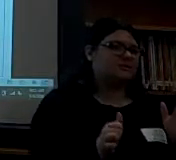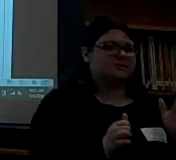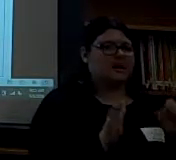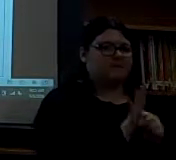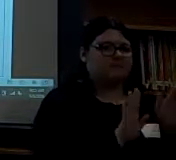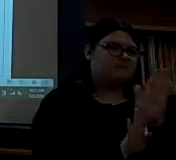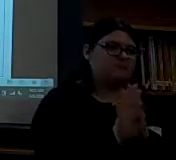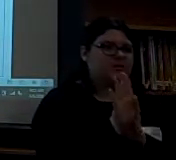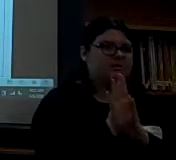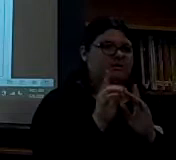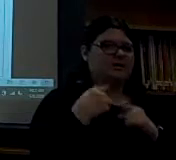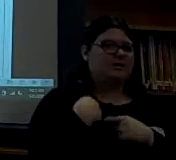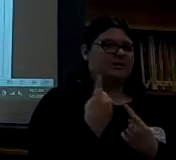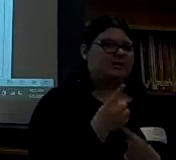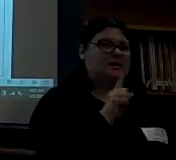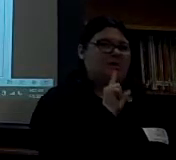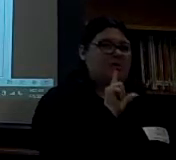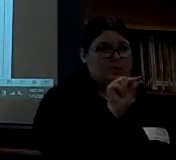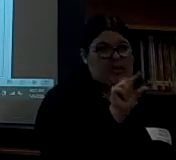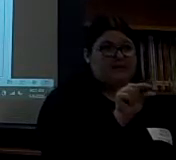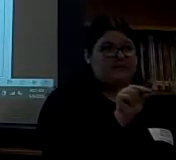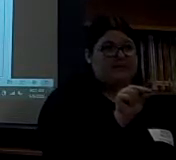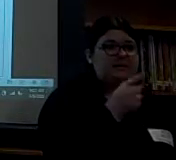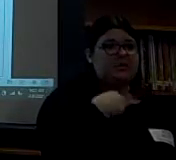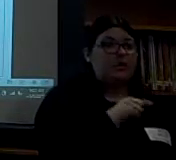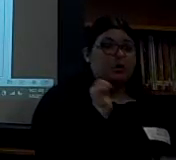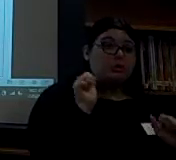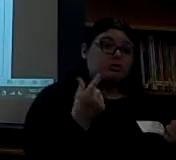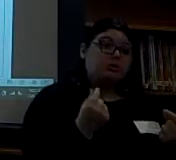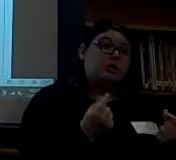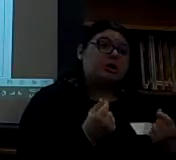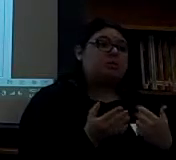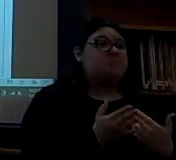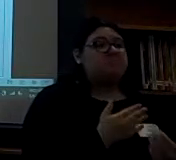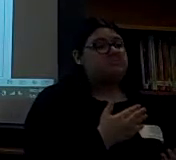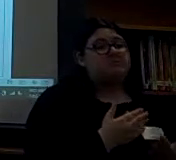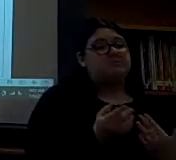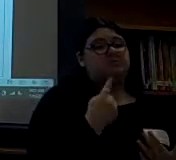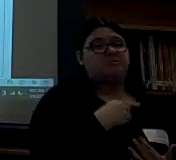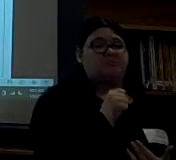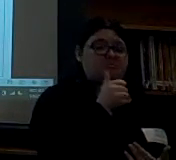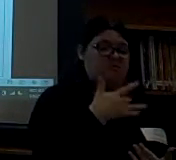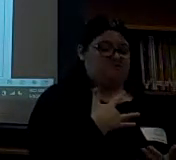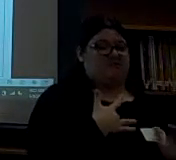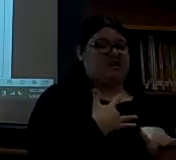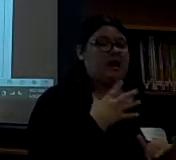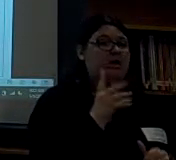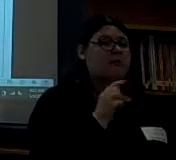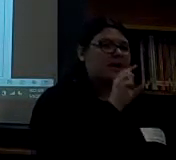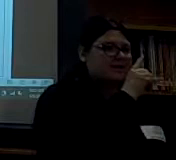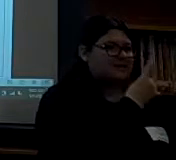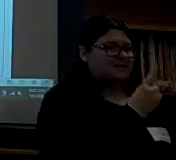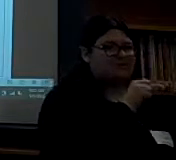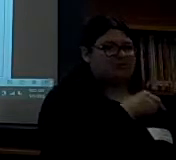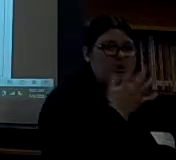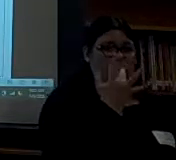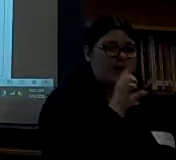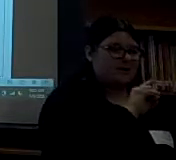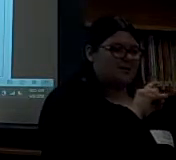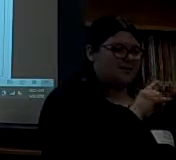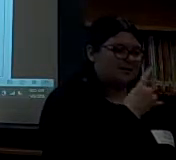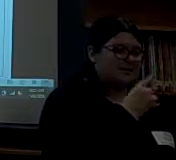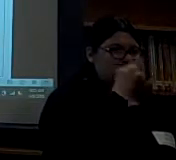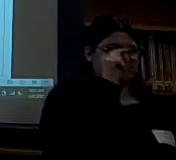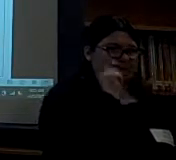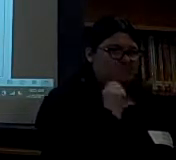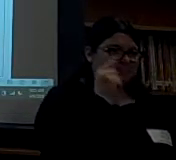developed until the mid-20s. That's why we're able to do these tasks even when we don't feel like it, but they really struggle because kids and